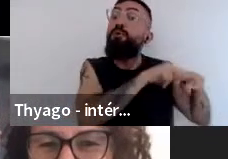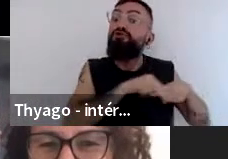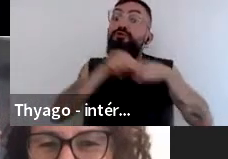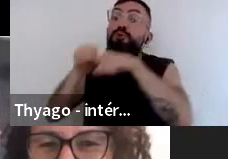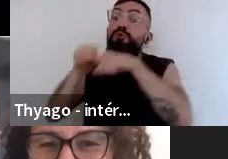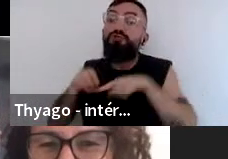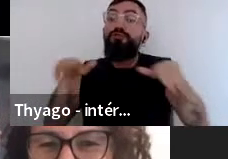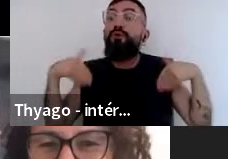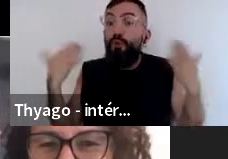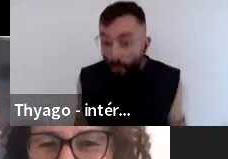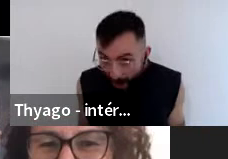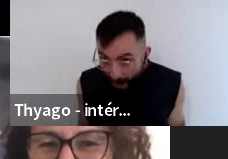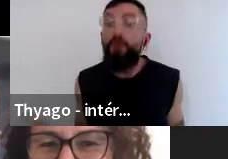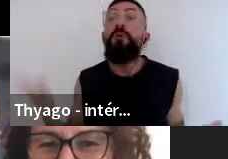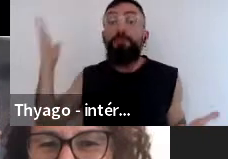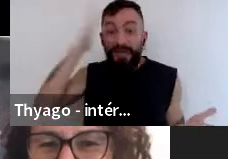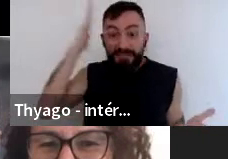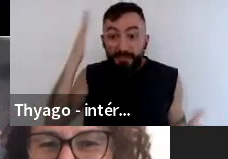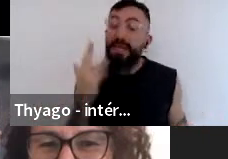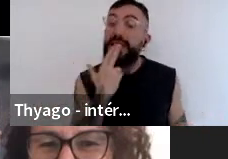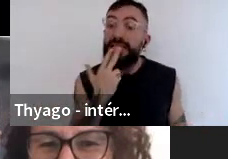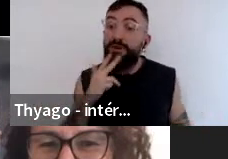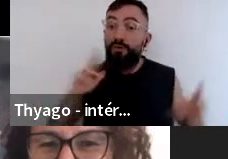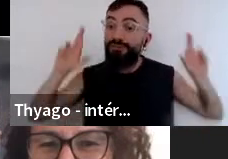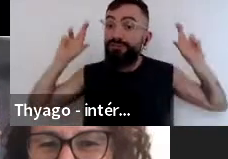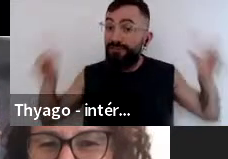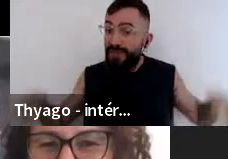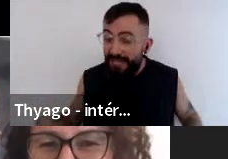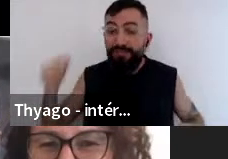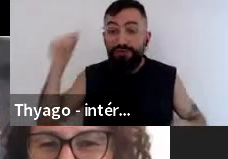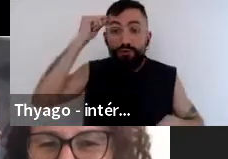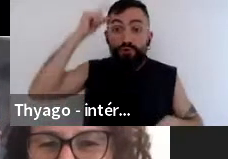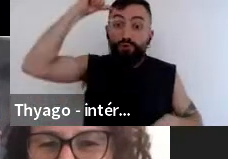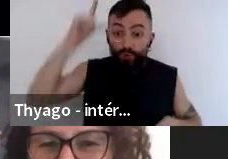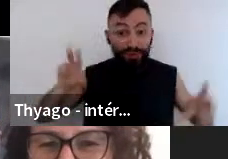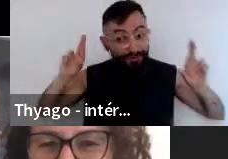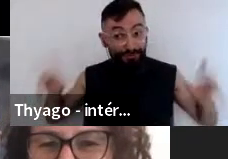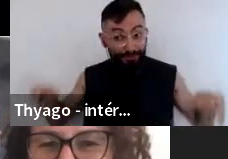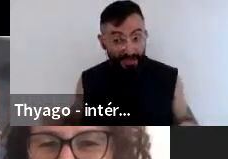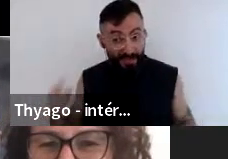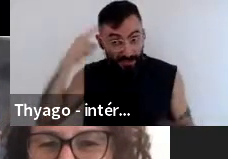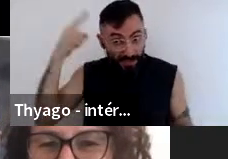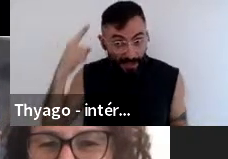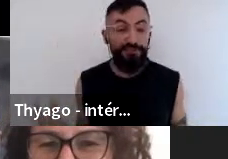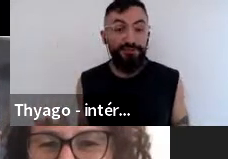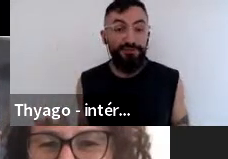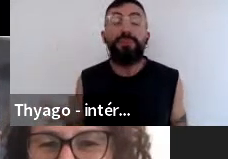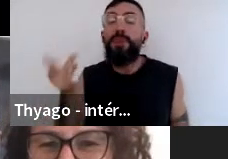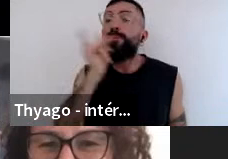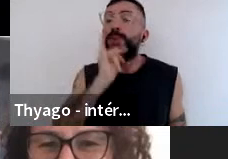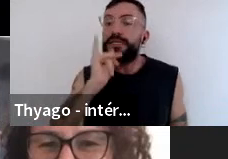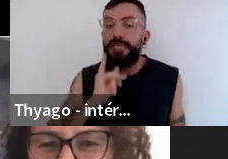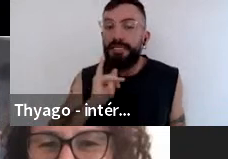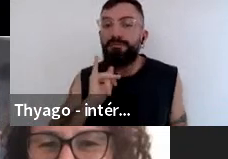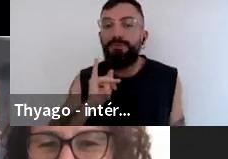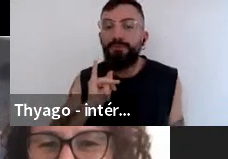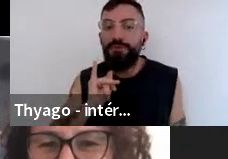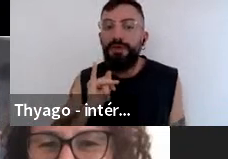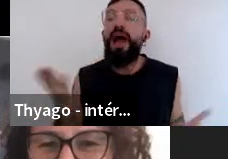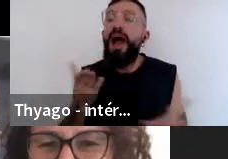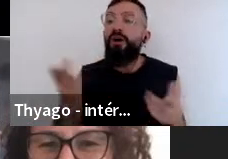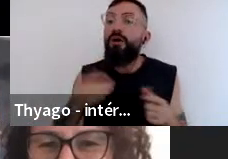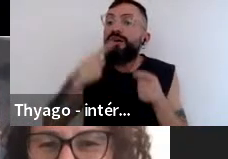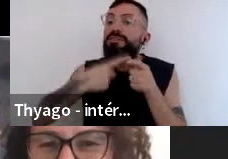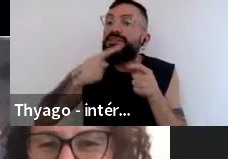are dealing with different languages, with different cultures. So, so for example, there's a